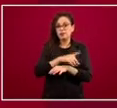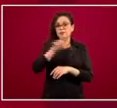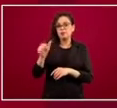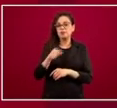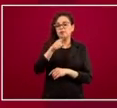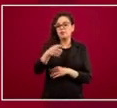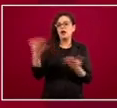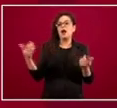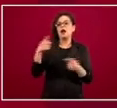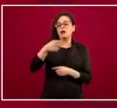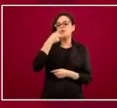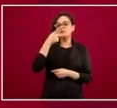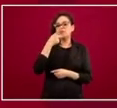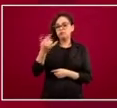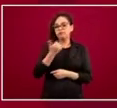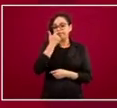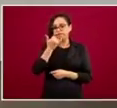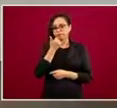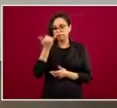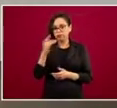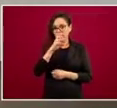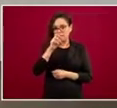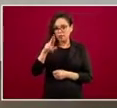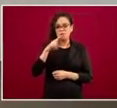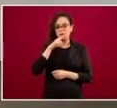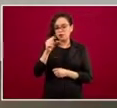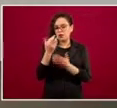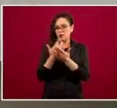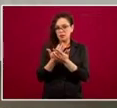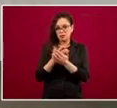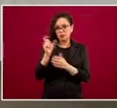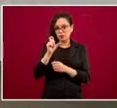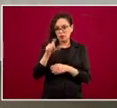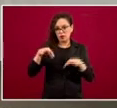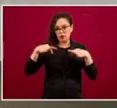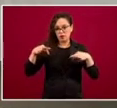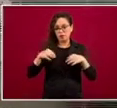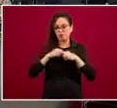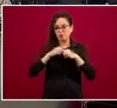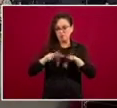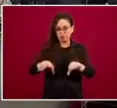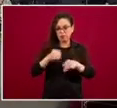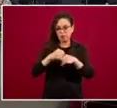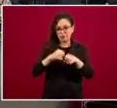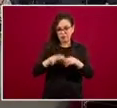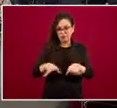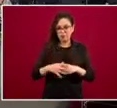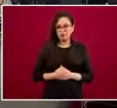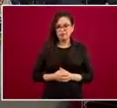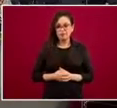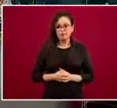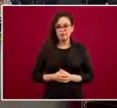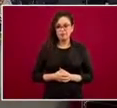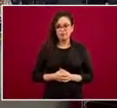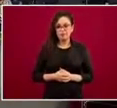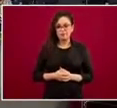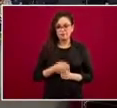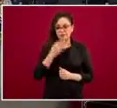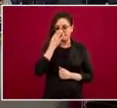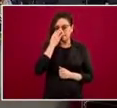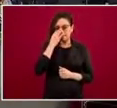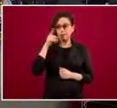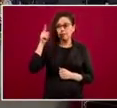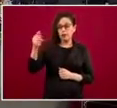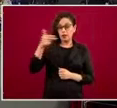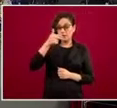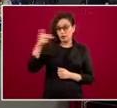If I give you a number right now, and then this information differs from the official press release, then you're going to say that